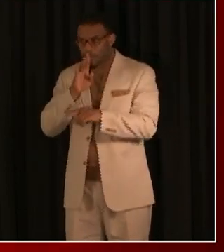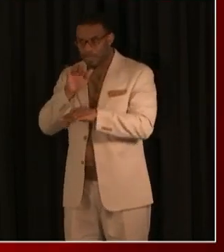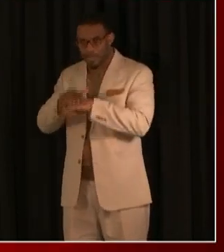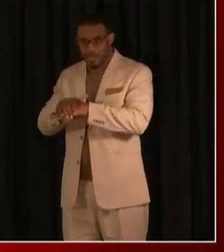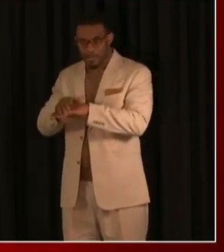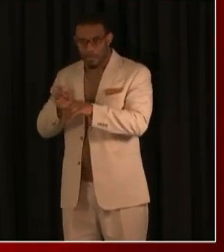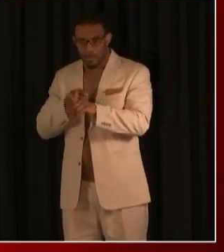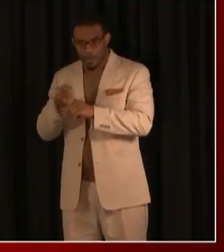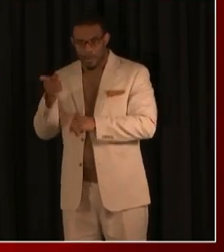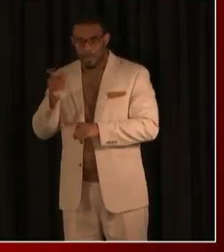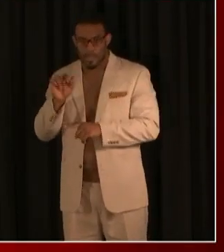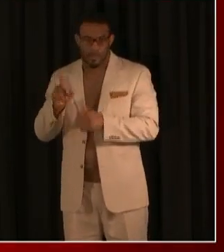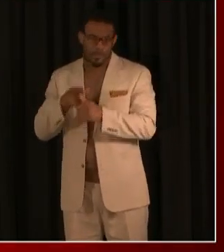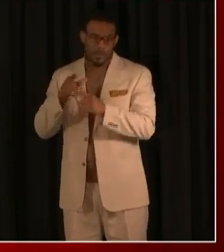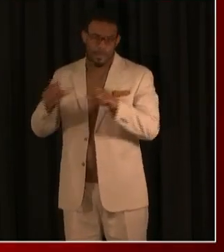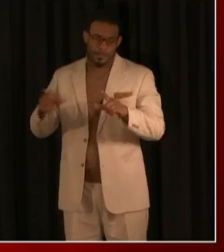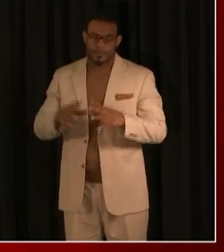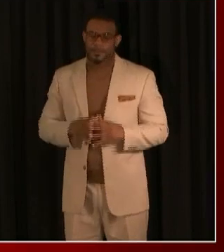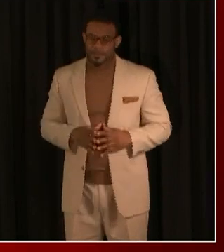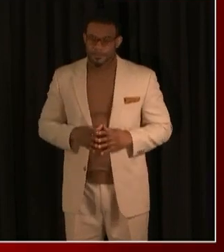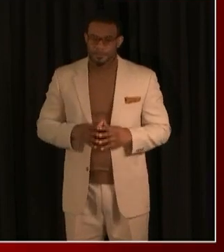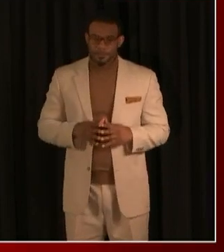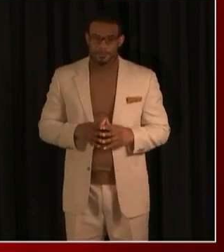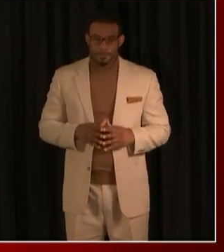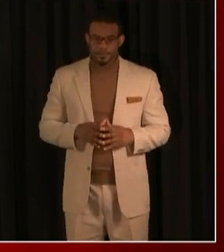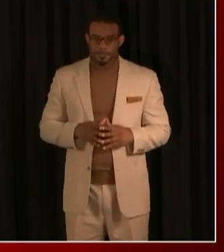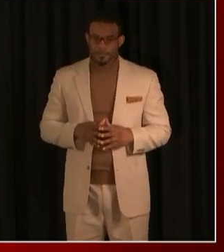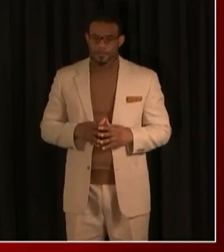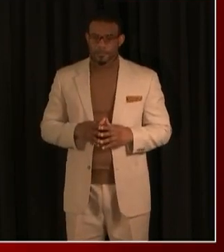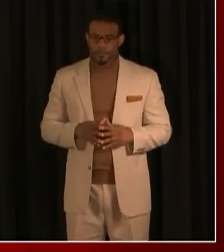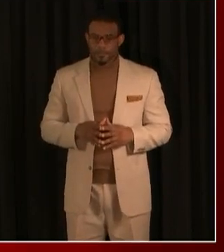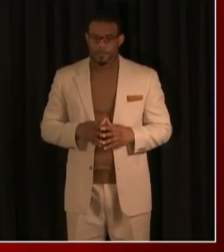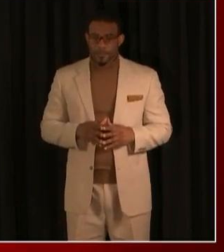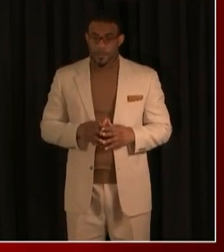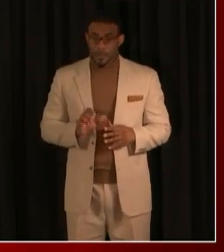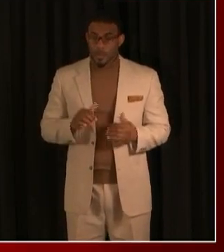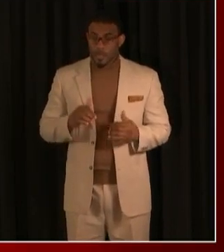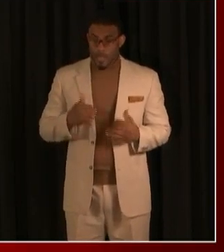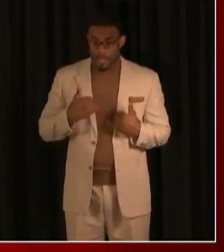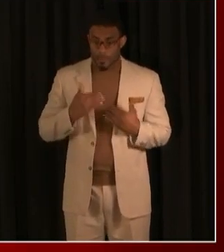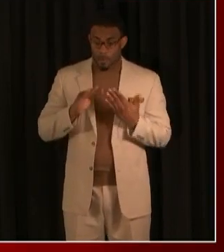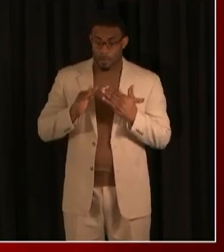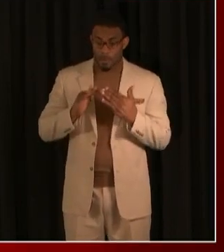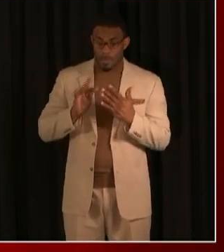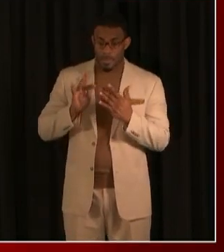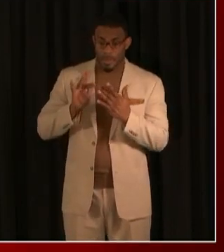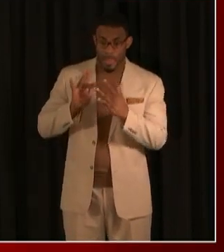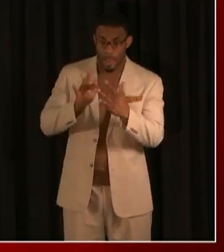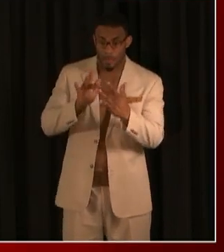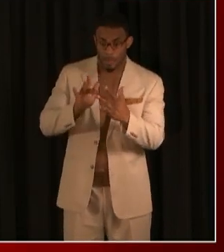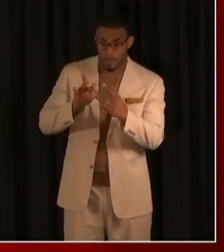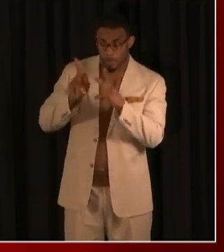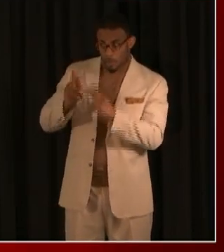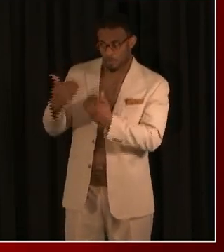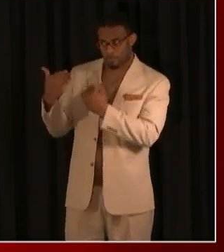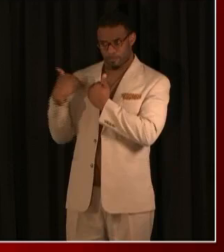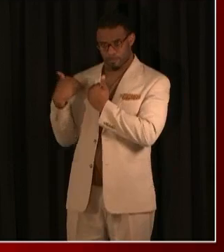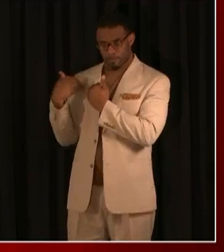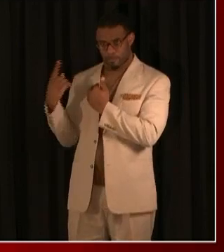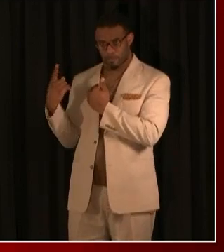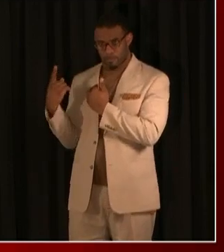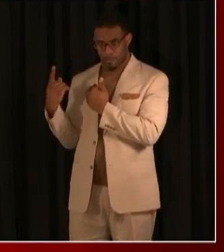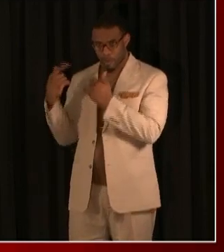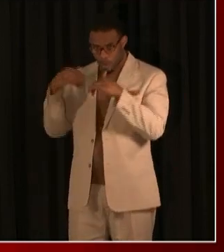those who speak English primarily as their first language. We have community outreach persons who do go into